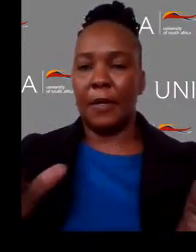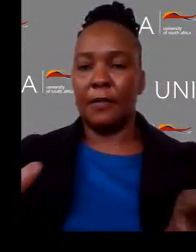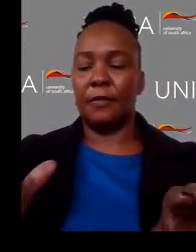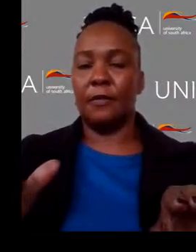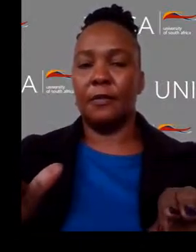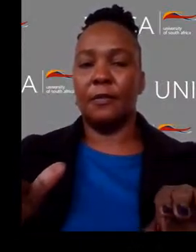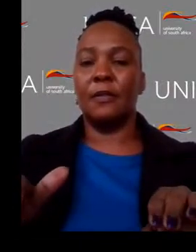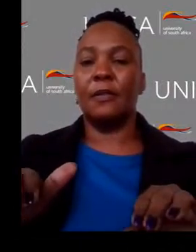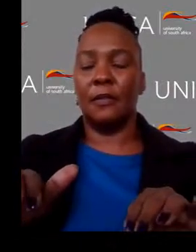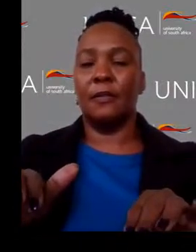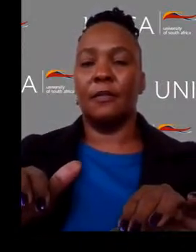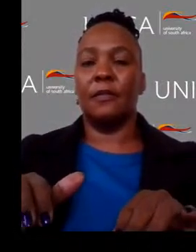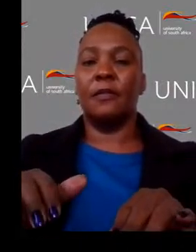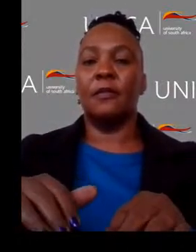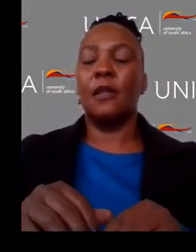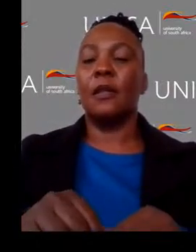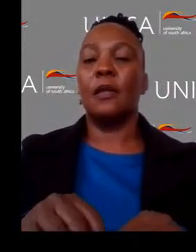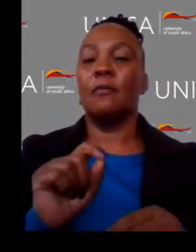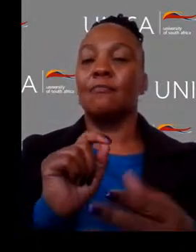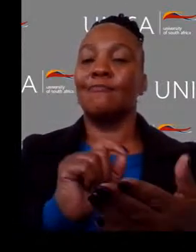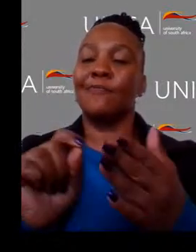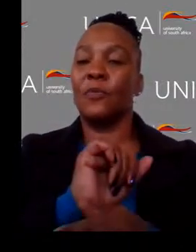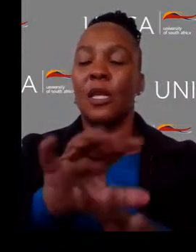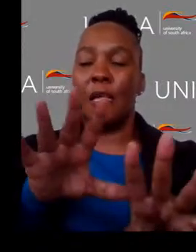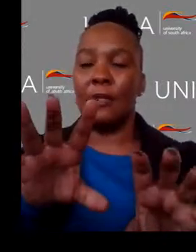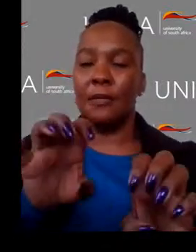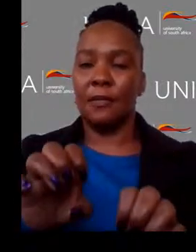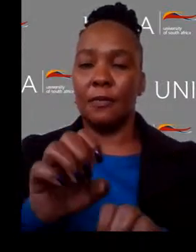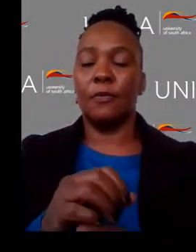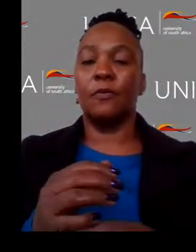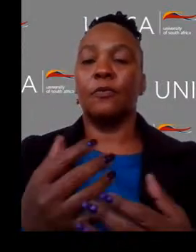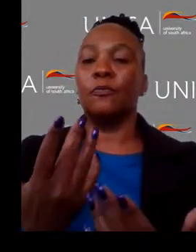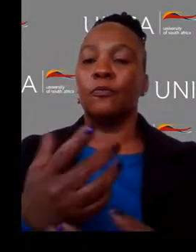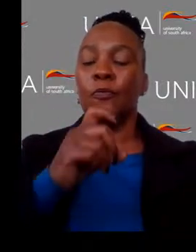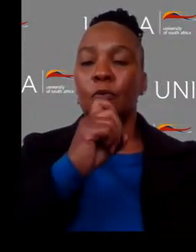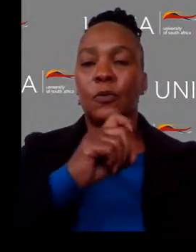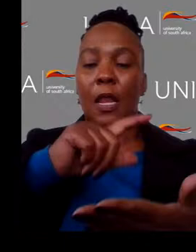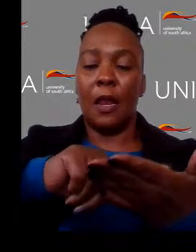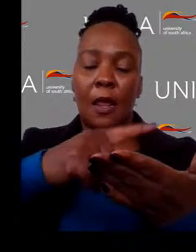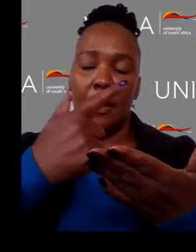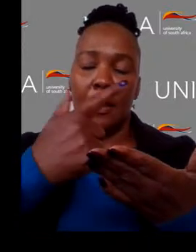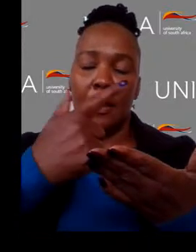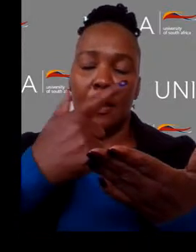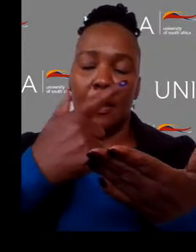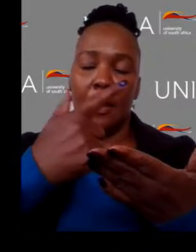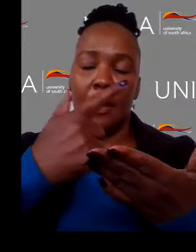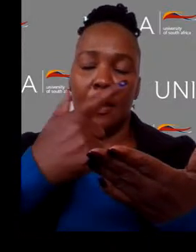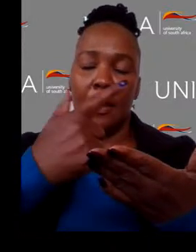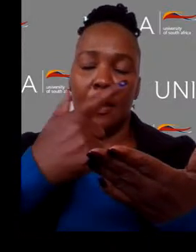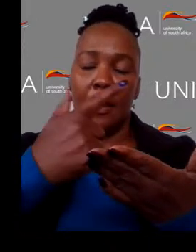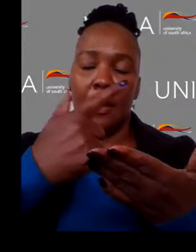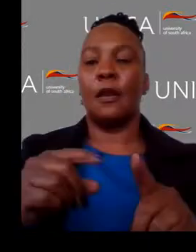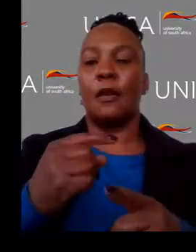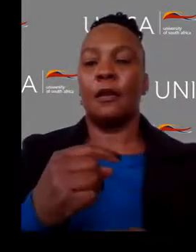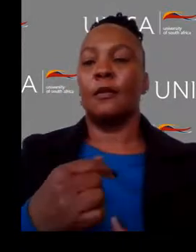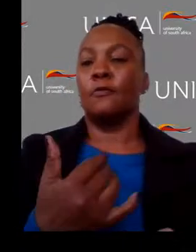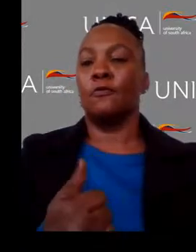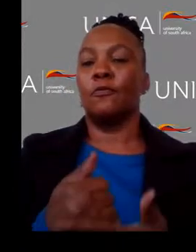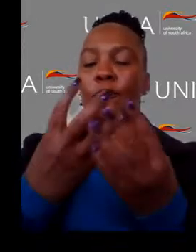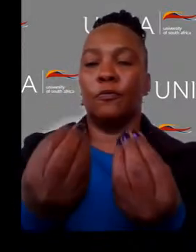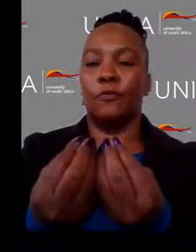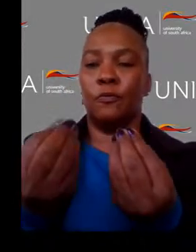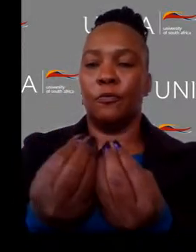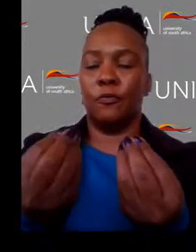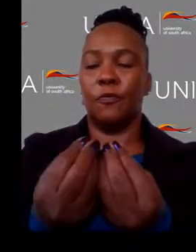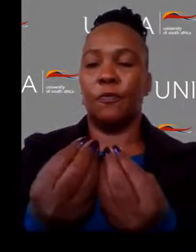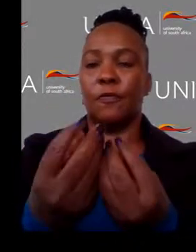They can write their exams using their laptop with JAWS or NVDA. The